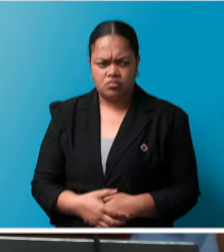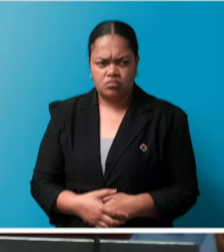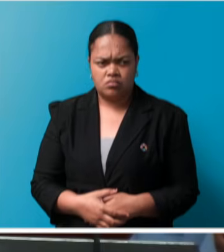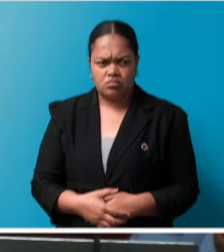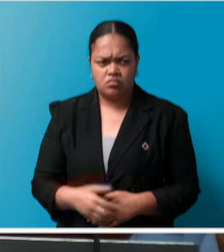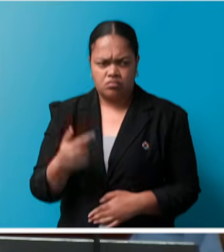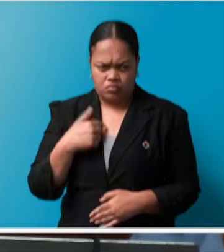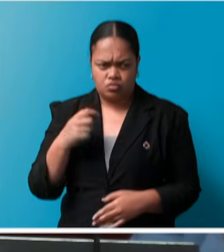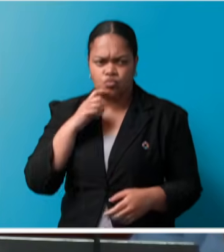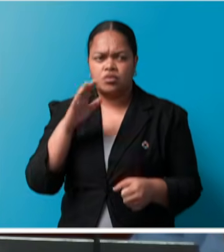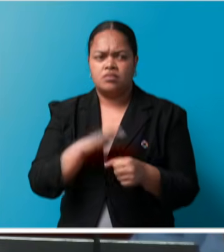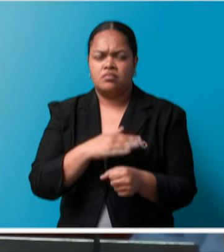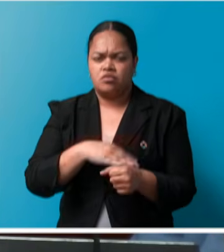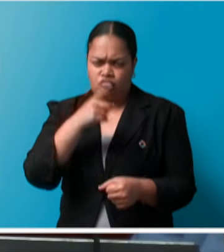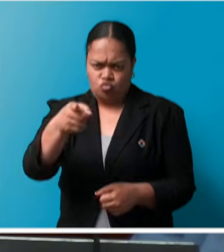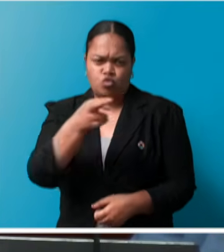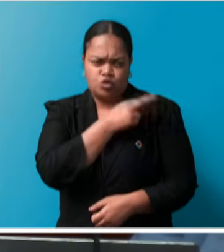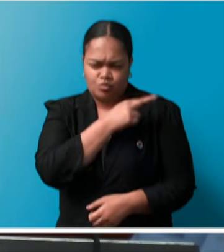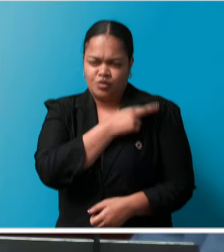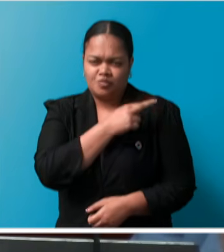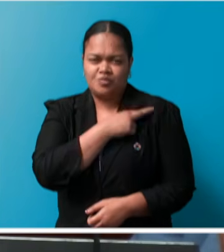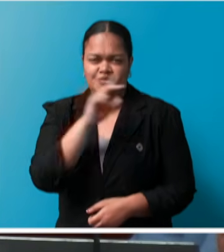accountable tonight.